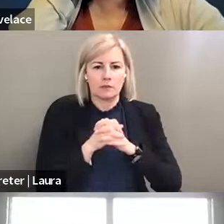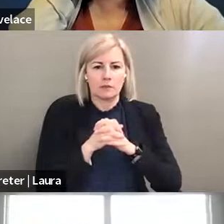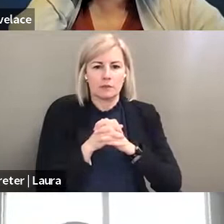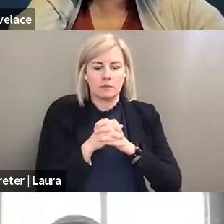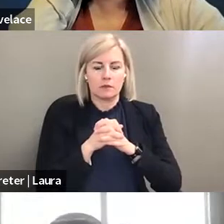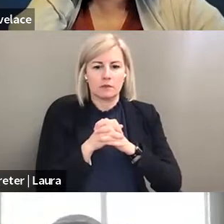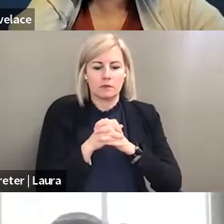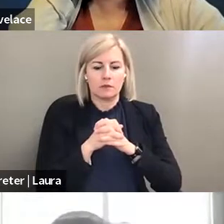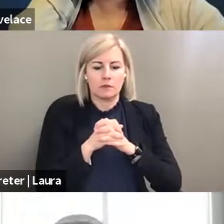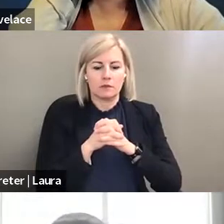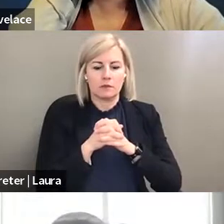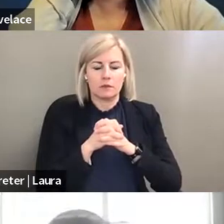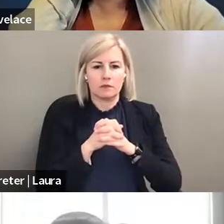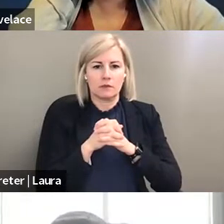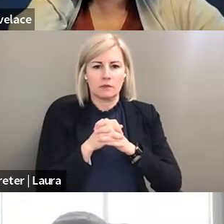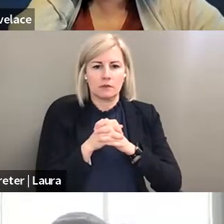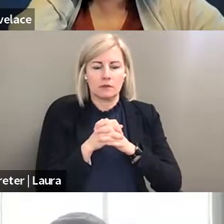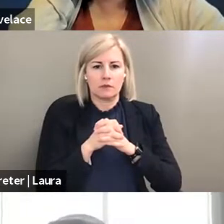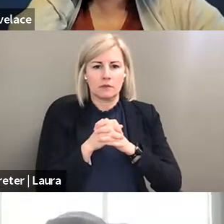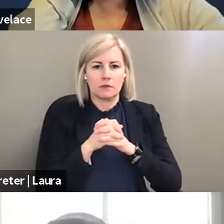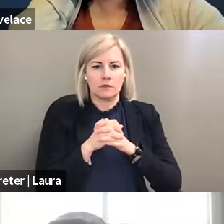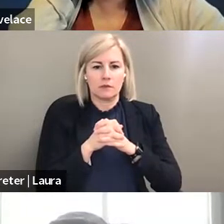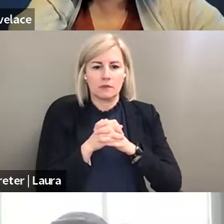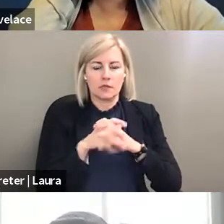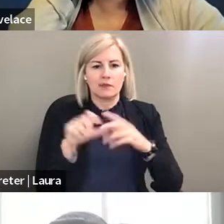Yeah, guys, thank you. You know, it's I